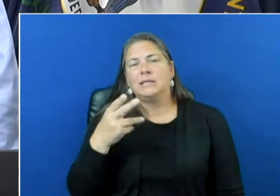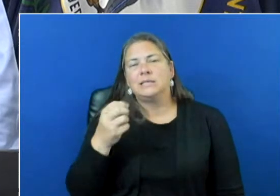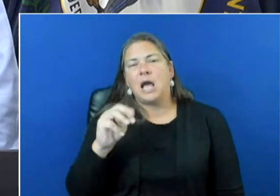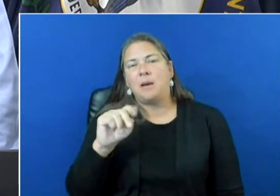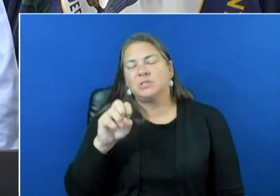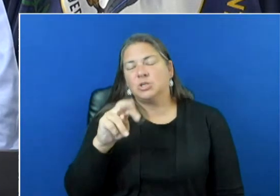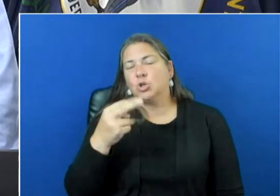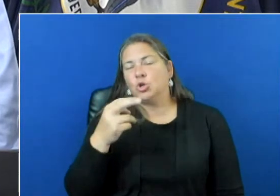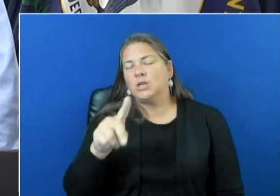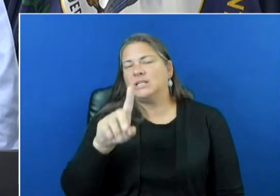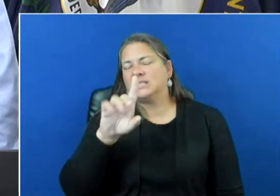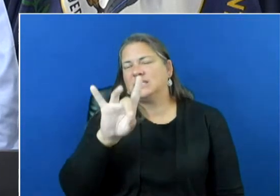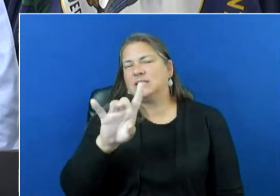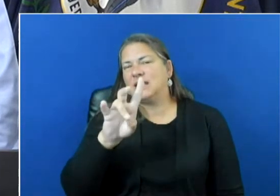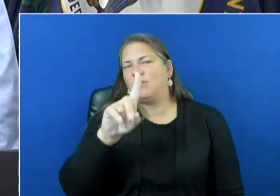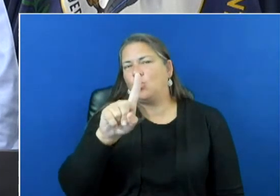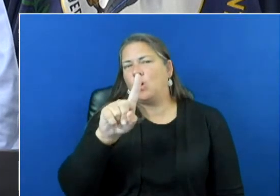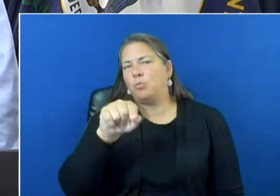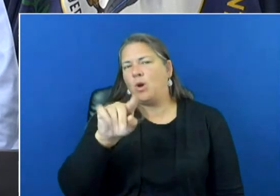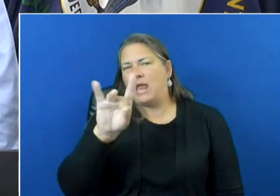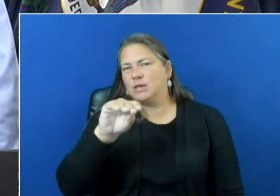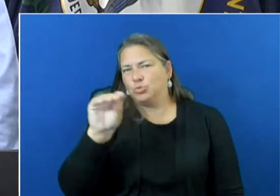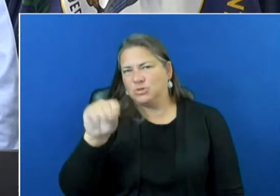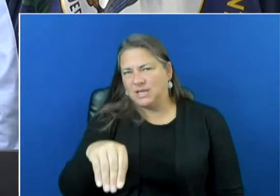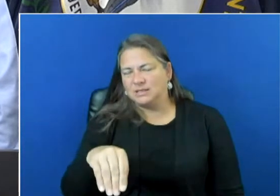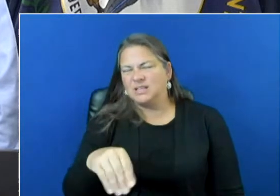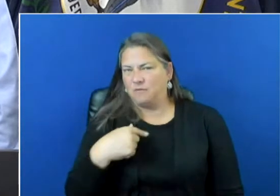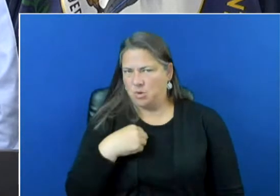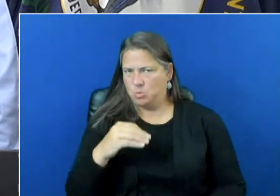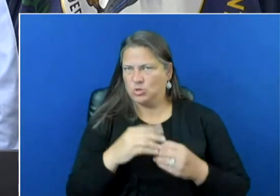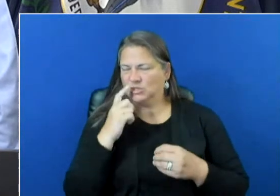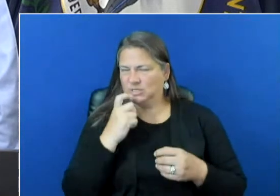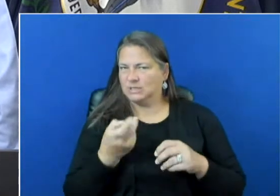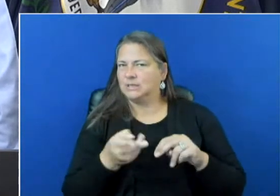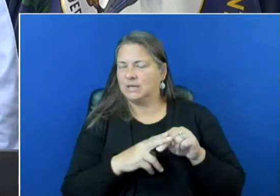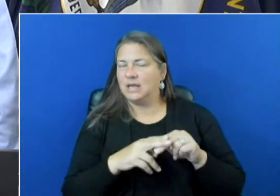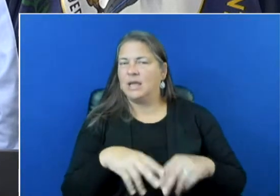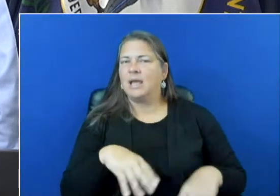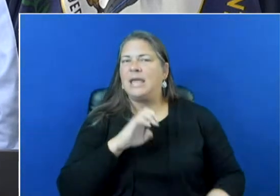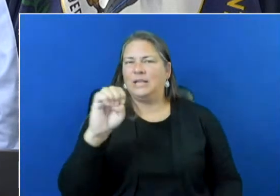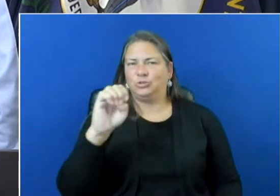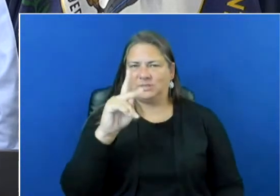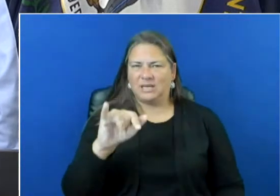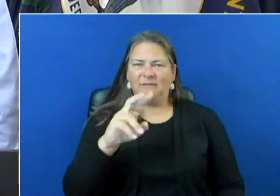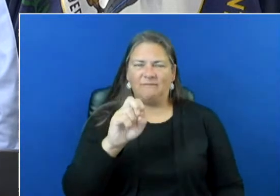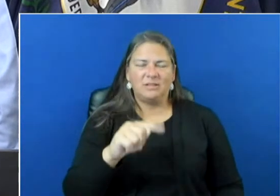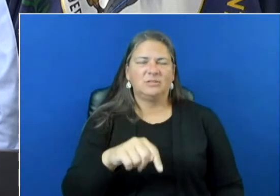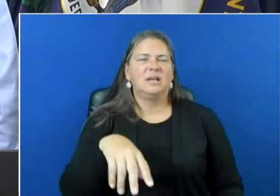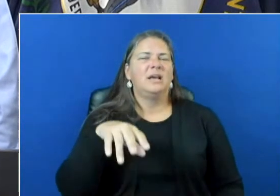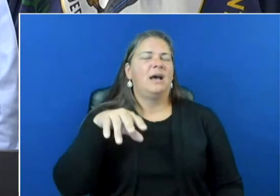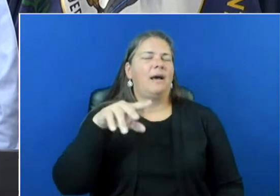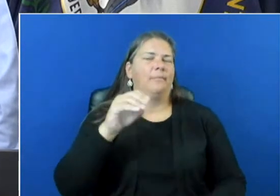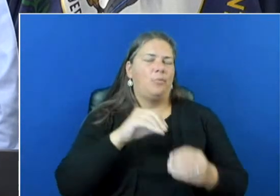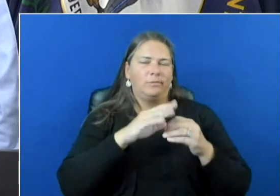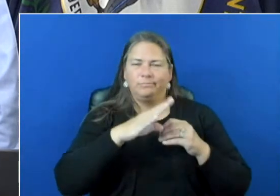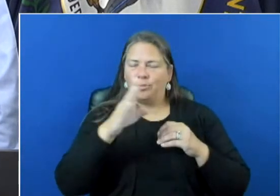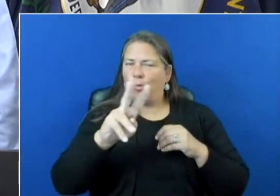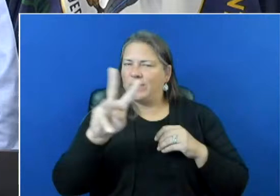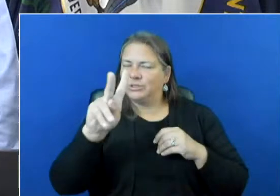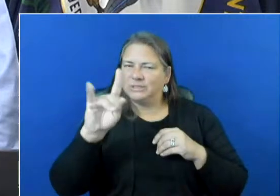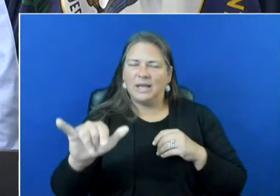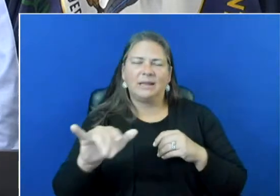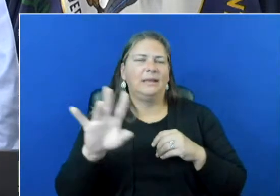but 12 more just took their first dose. Eastern Kentucky Veterans Center, 71% of staff. Western Kentucky Veterans Center, 62%,